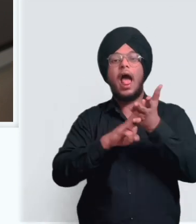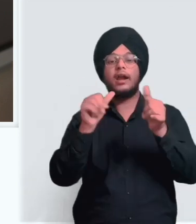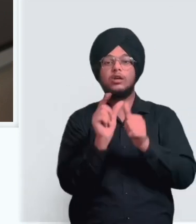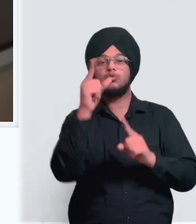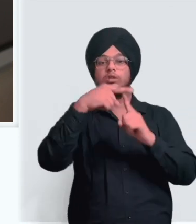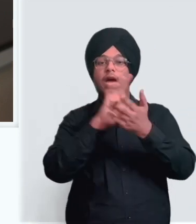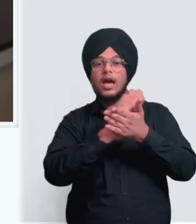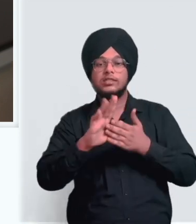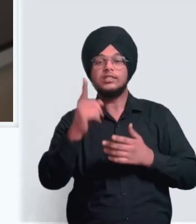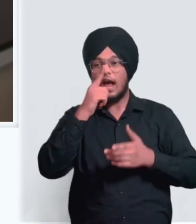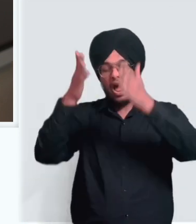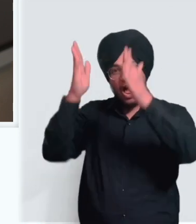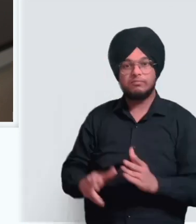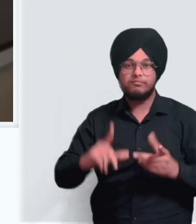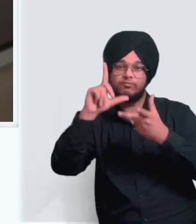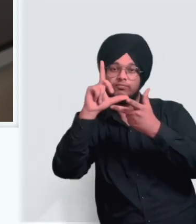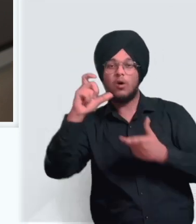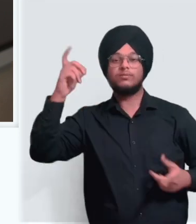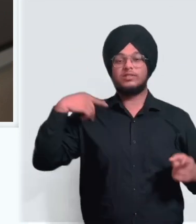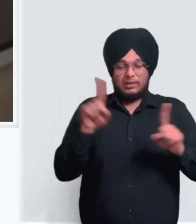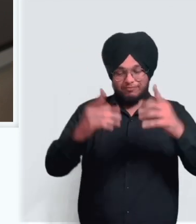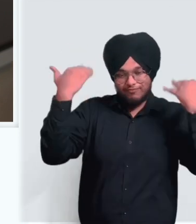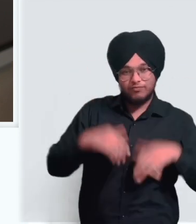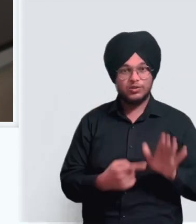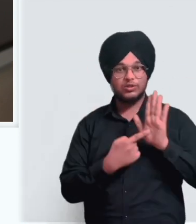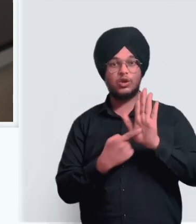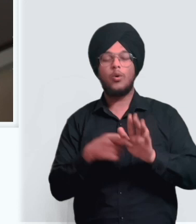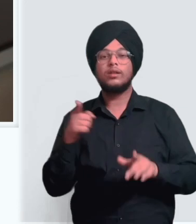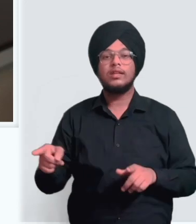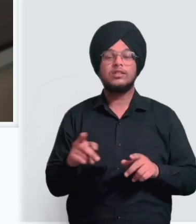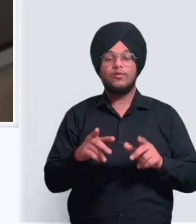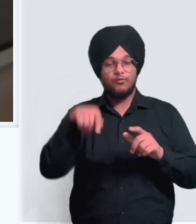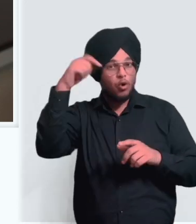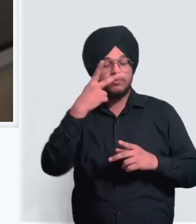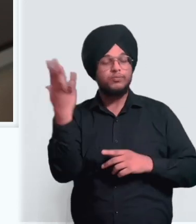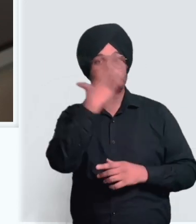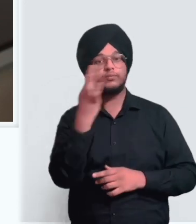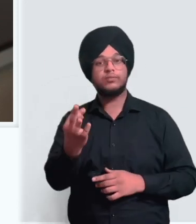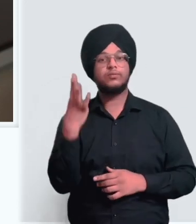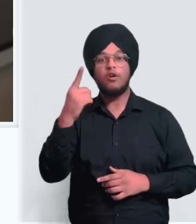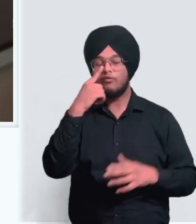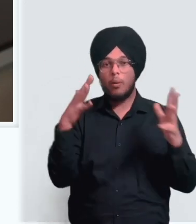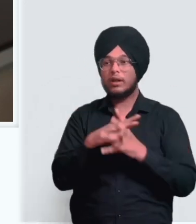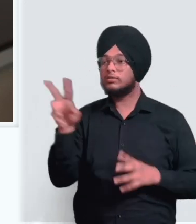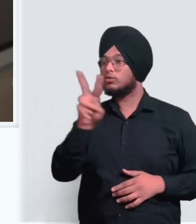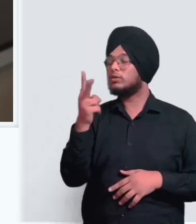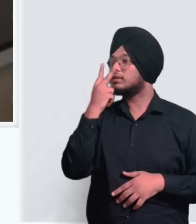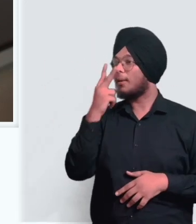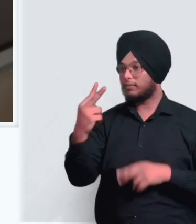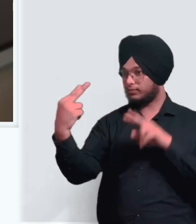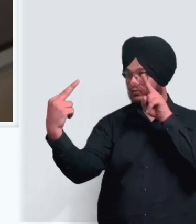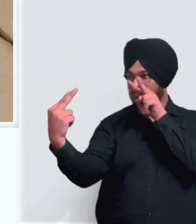in a dance pose. There's a certain stiffness and formality to the image. Neither of the two women look into the camera.